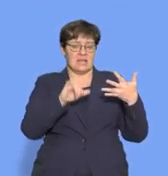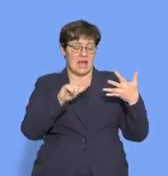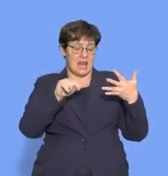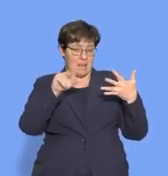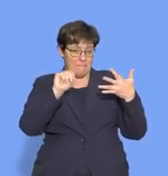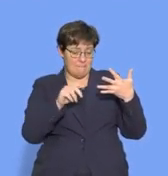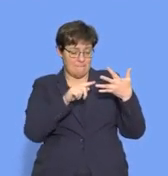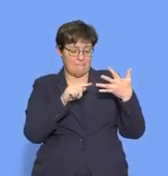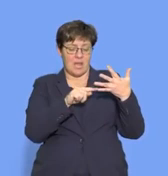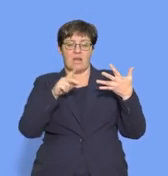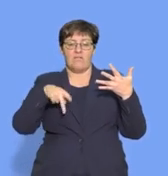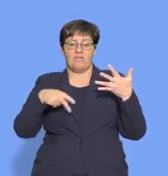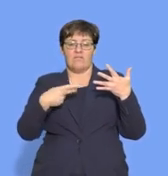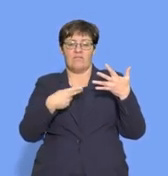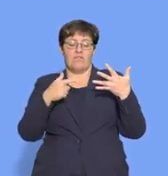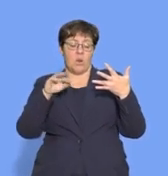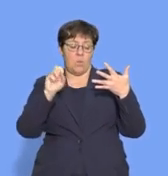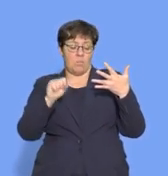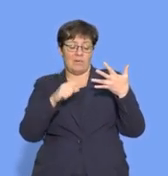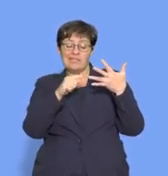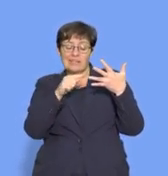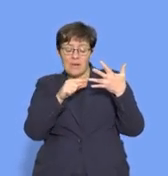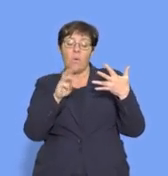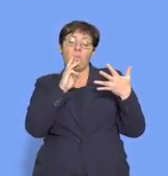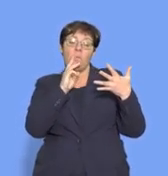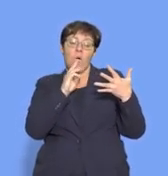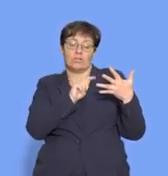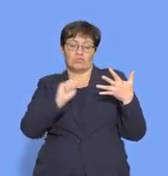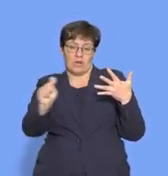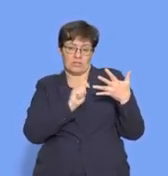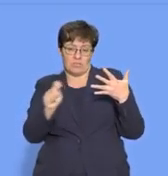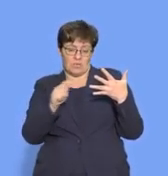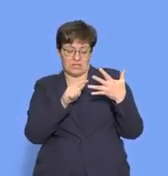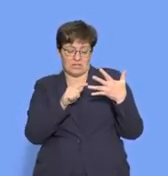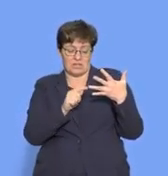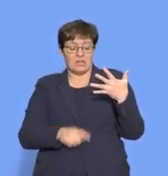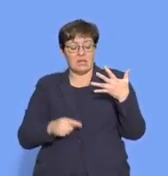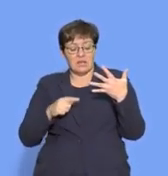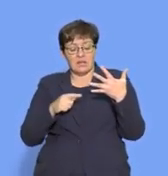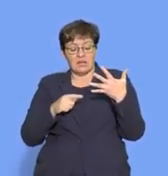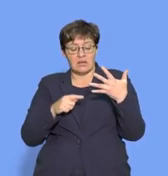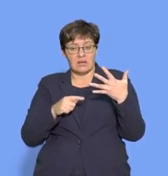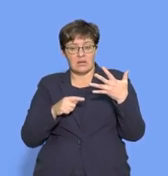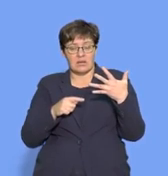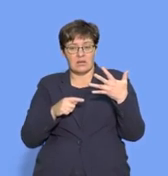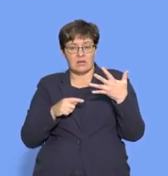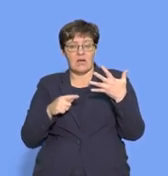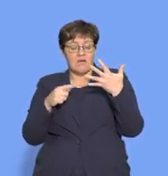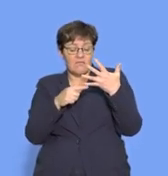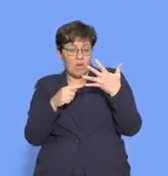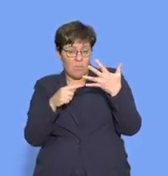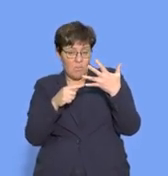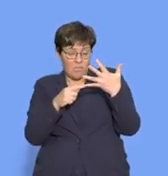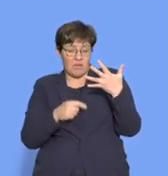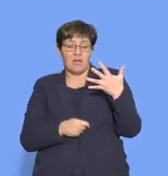Here is the xylem, and its function is to transport water. That is the phloem, and the phloem's function